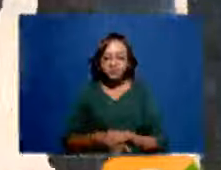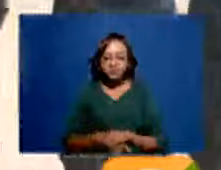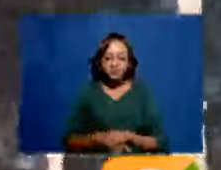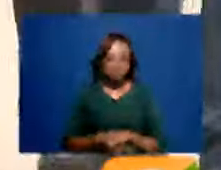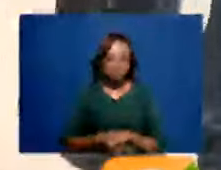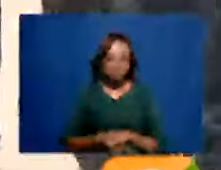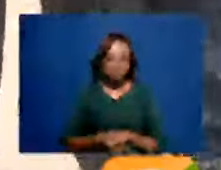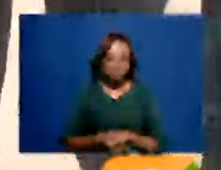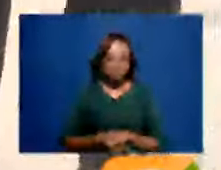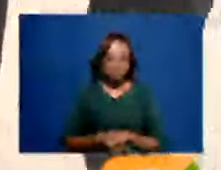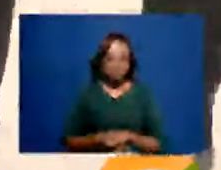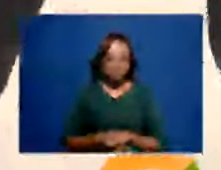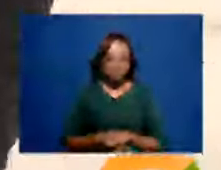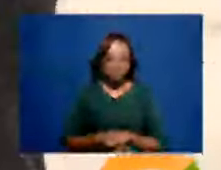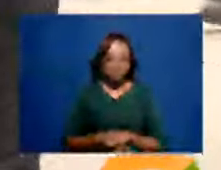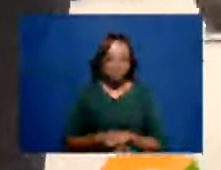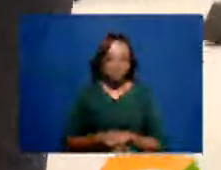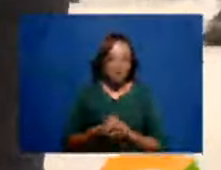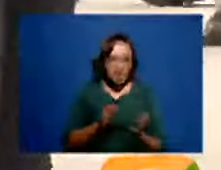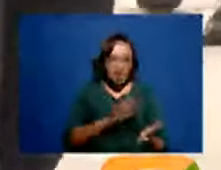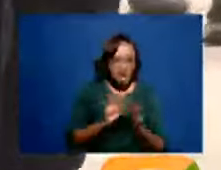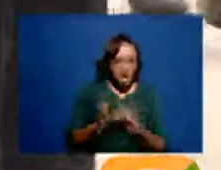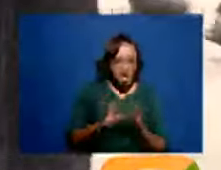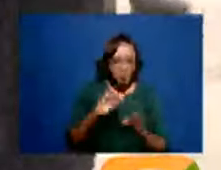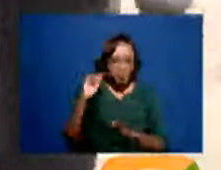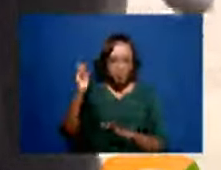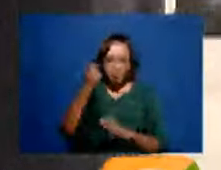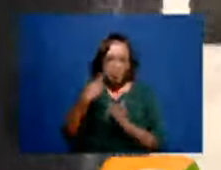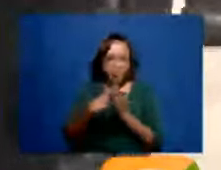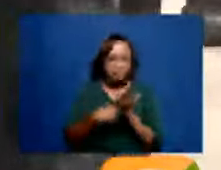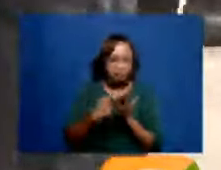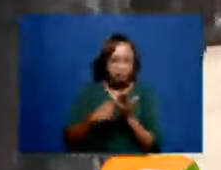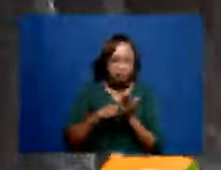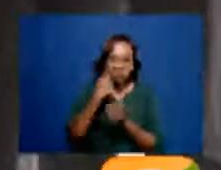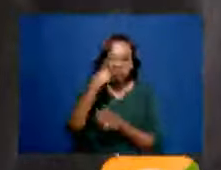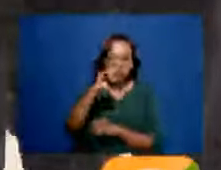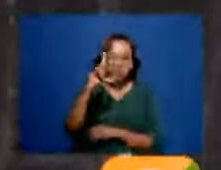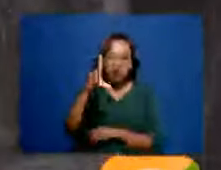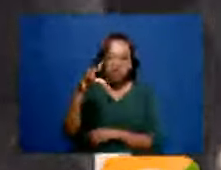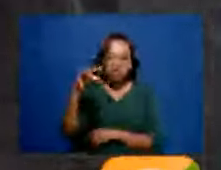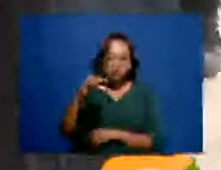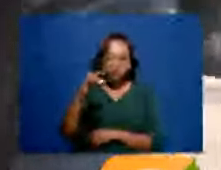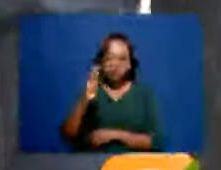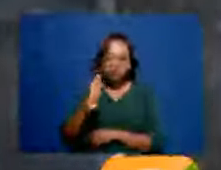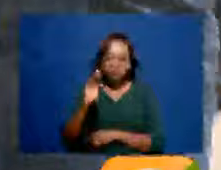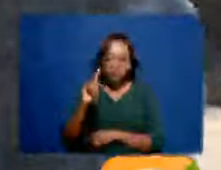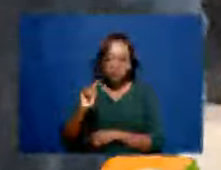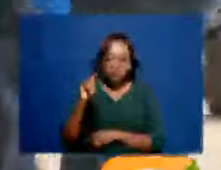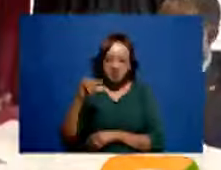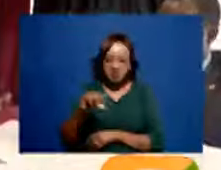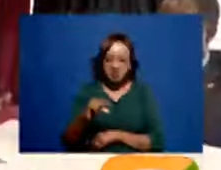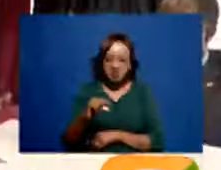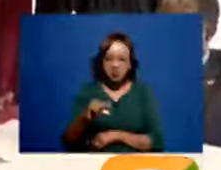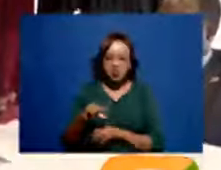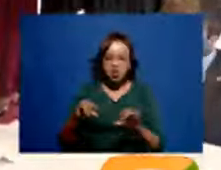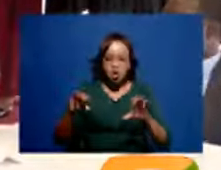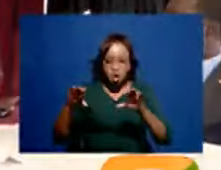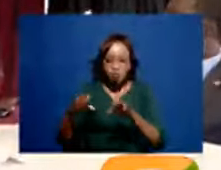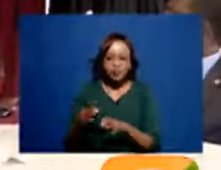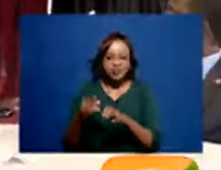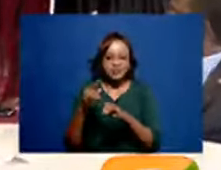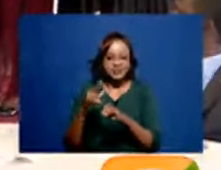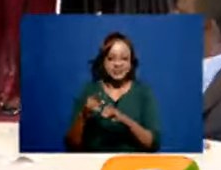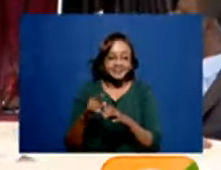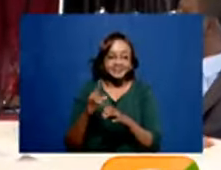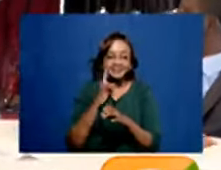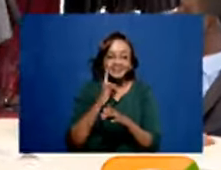The divide over Kenya's debate on the LGBTQ community continues to get wider, with a section of